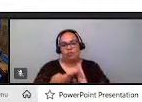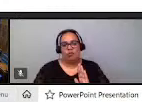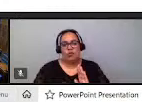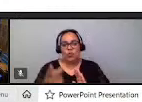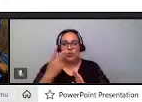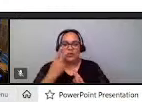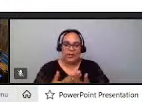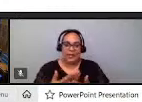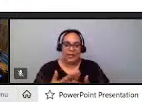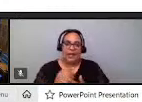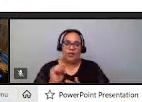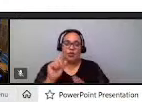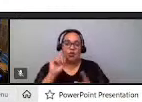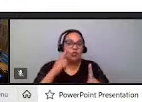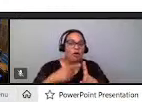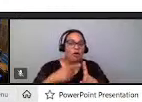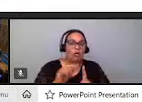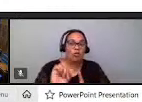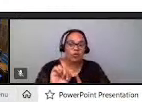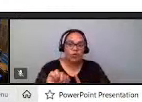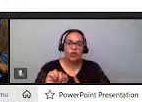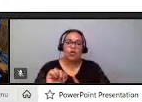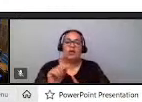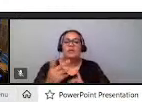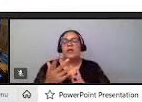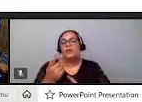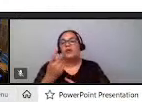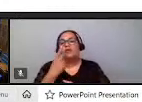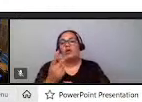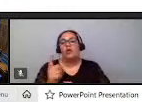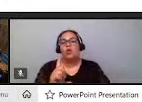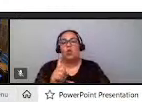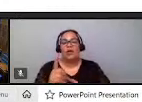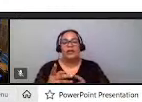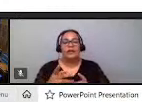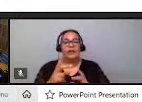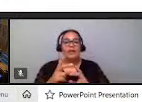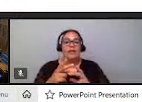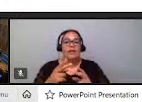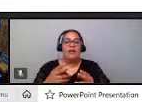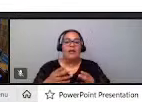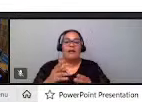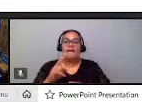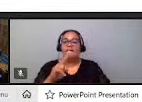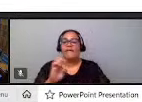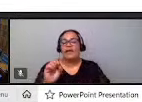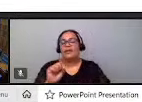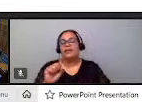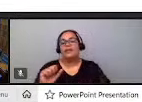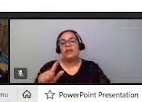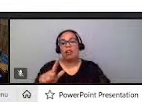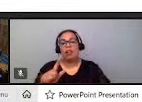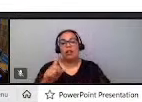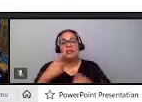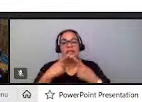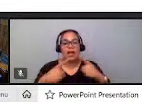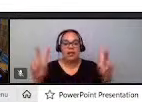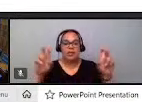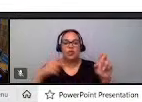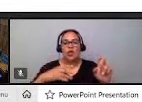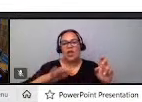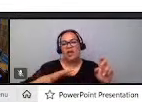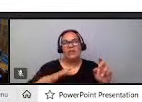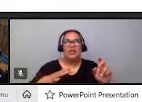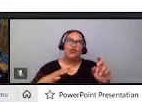see also the target um if you look at the vessel status uh we sitting on average